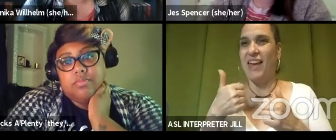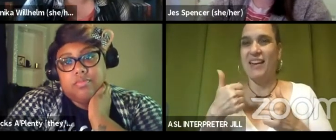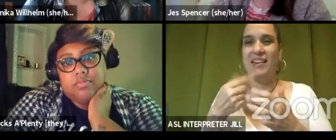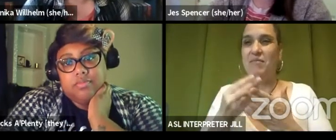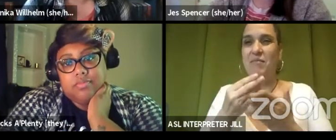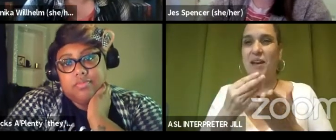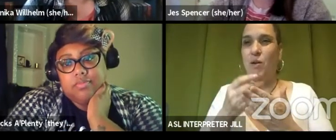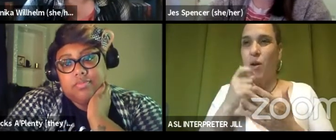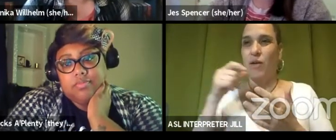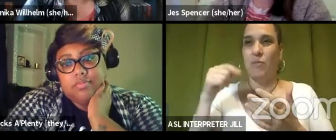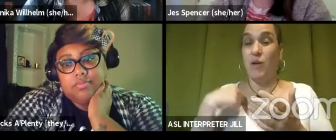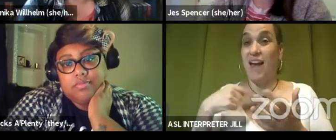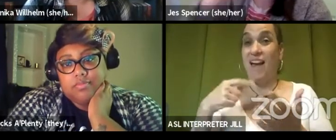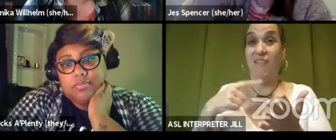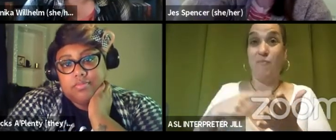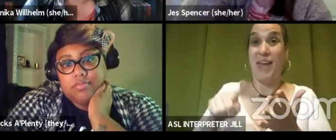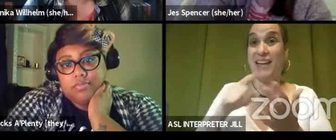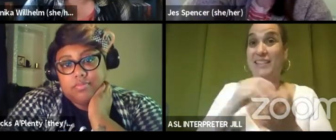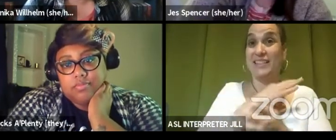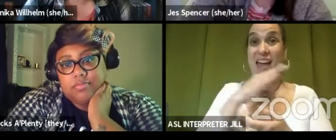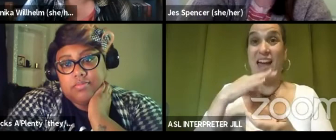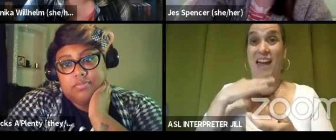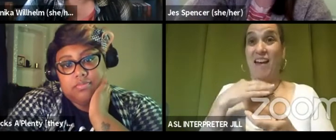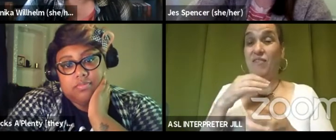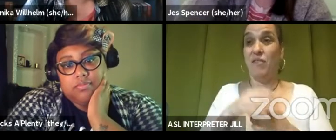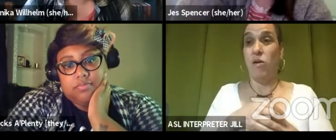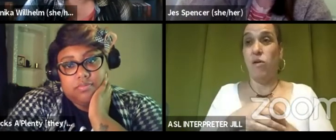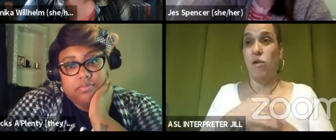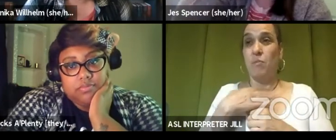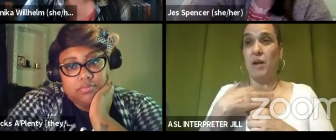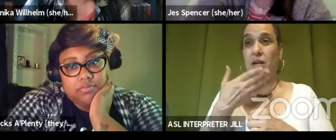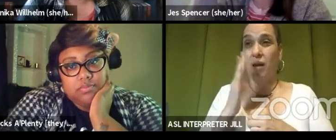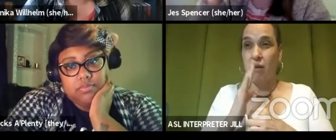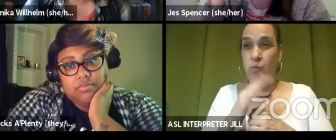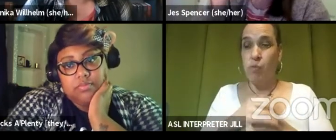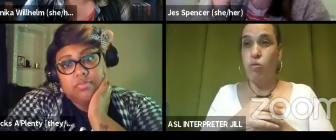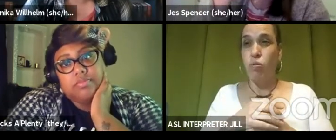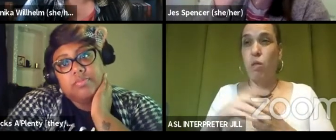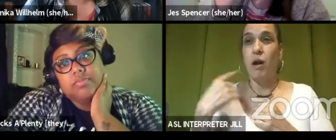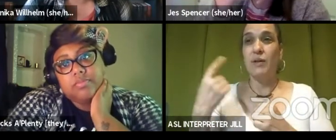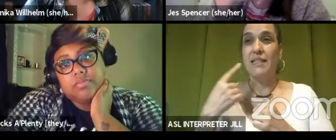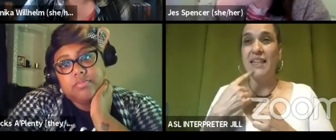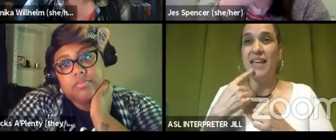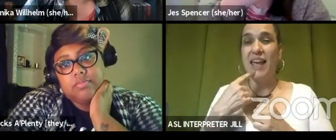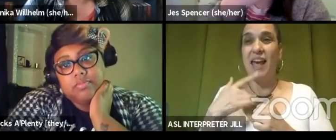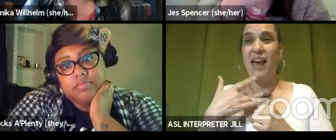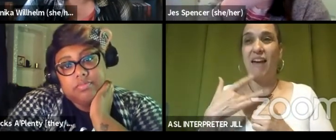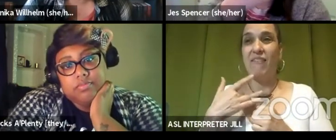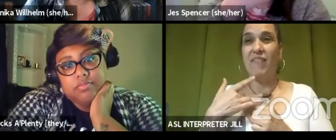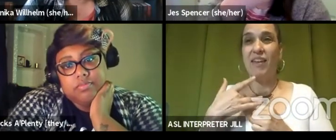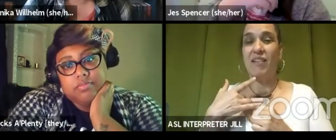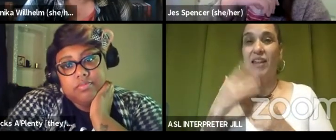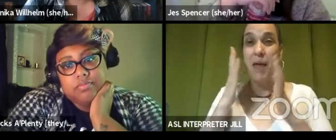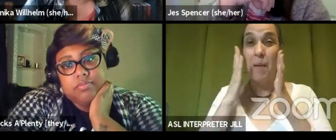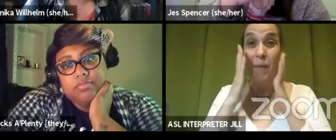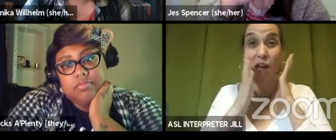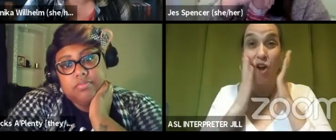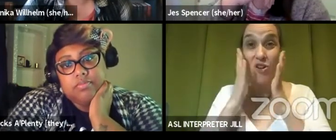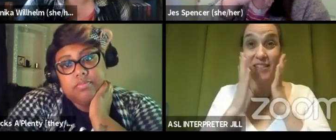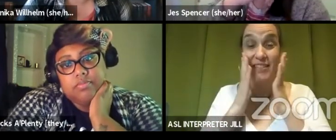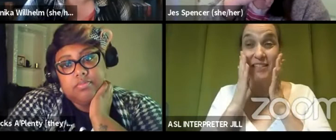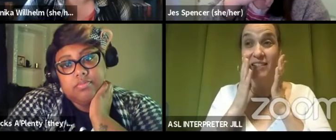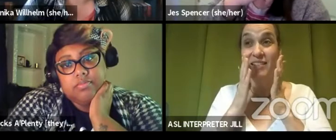like, I don't get paid, nobody gets paid. So I'm like, God, like, and I say all the time, like, I feel embarrassed to